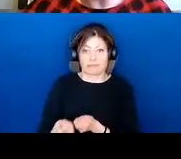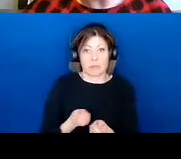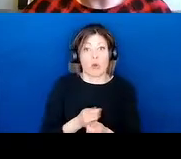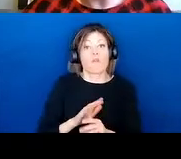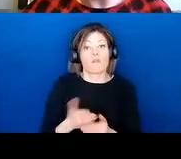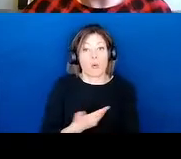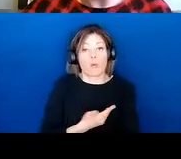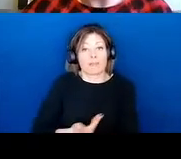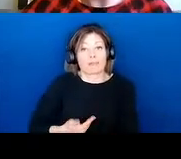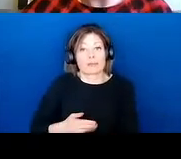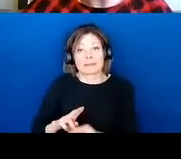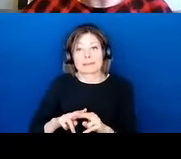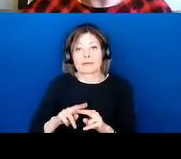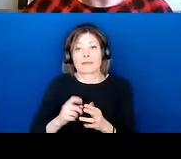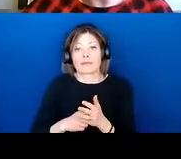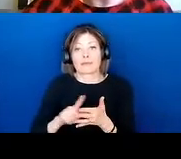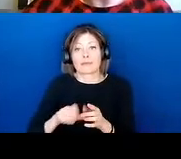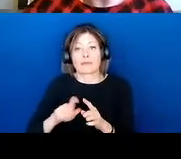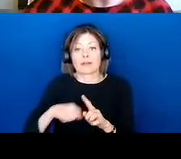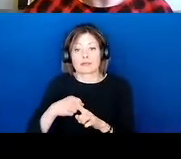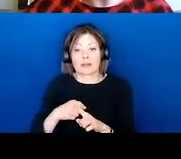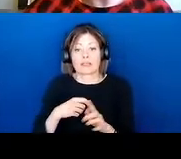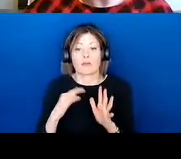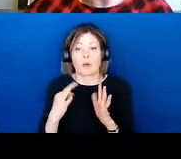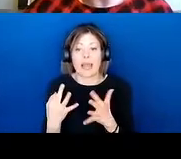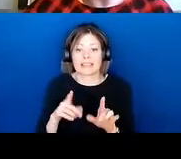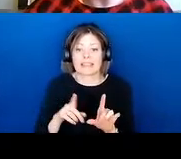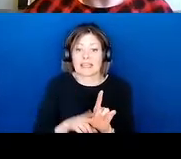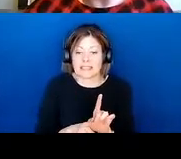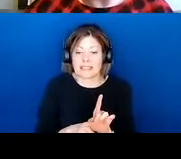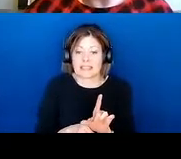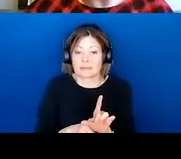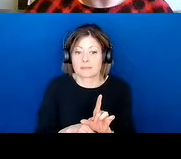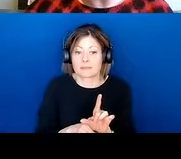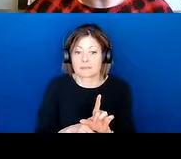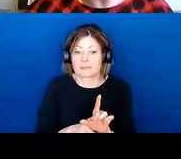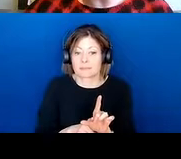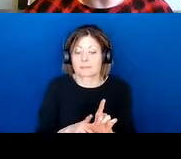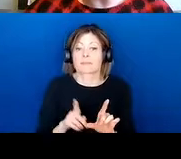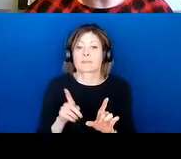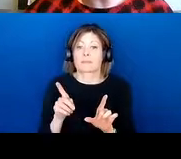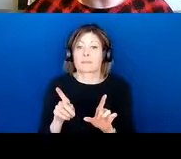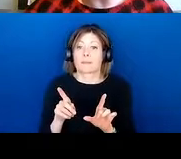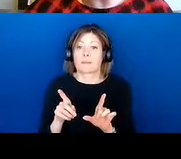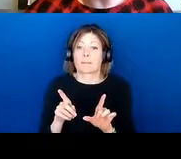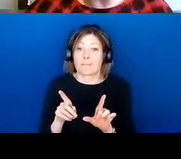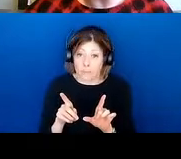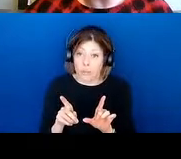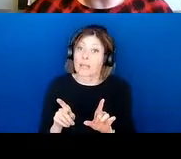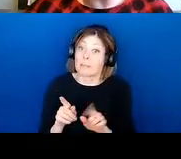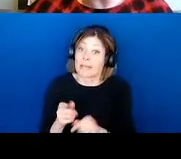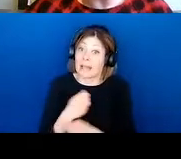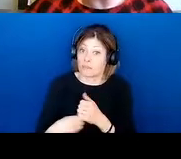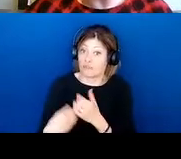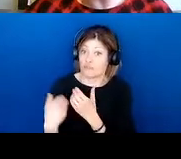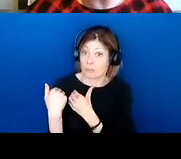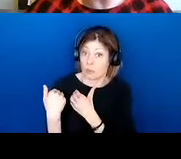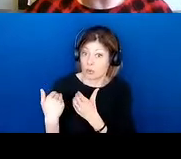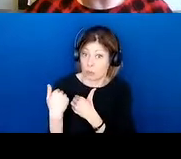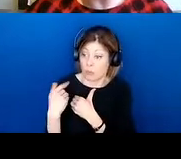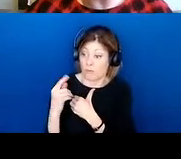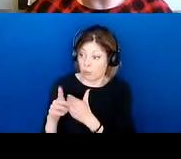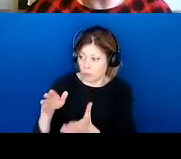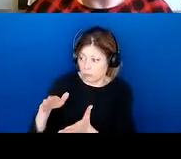years, later being appointed Receiver General of the King's Minorcan Revenue for 14